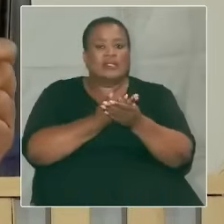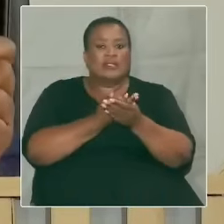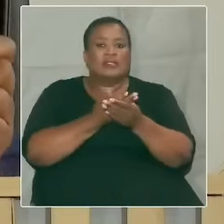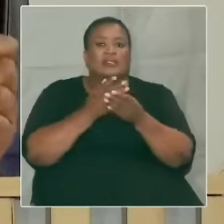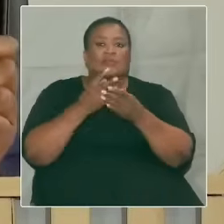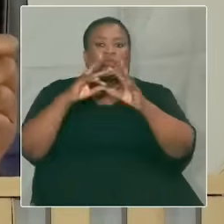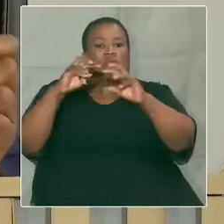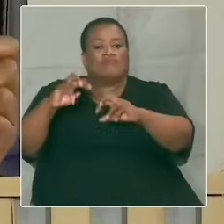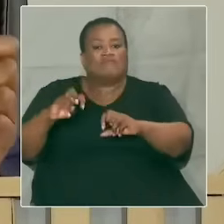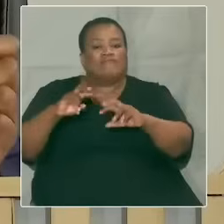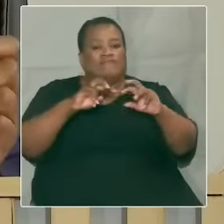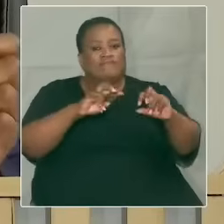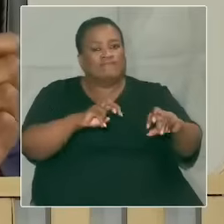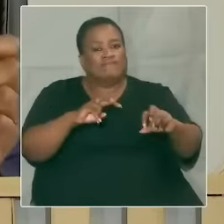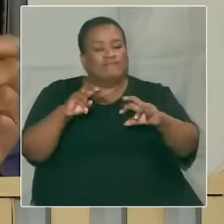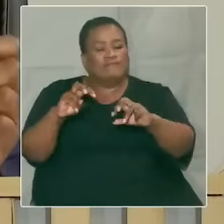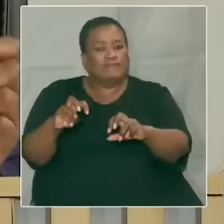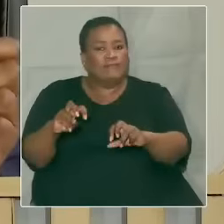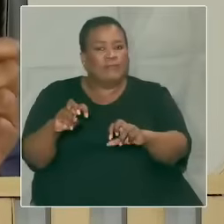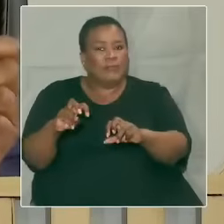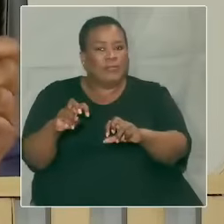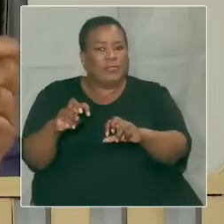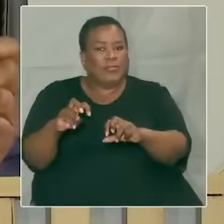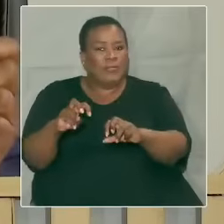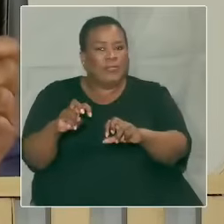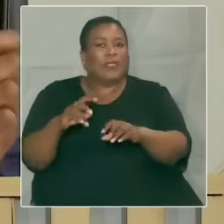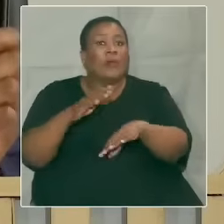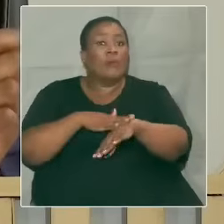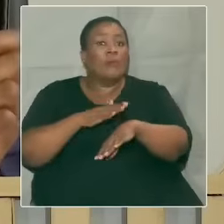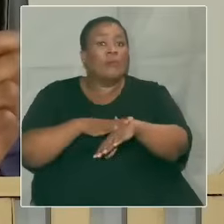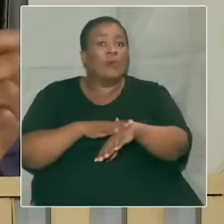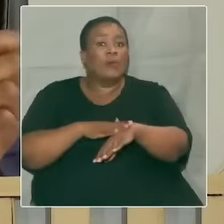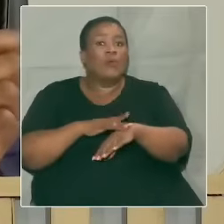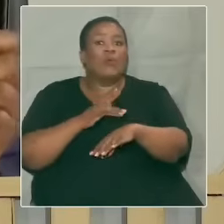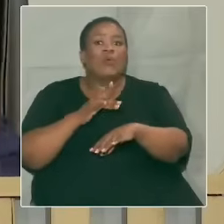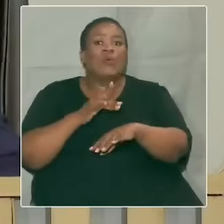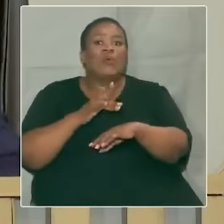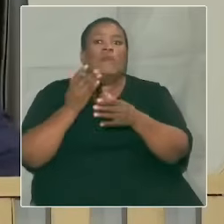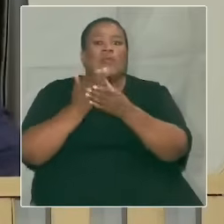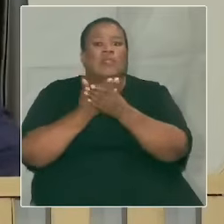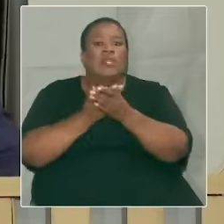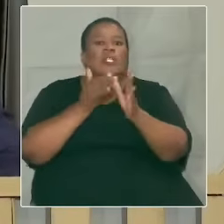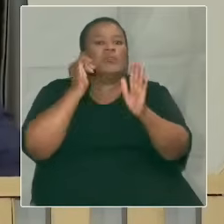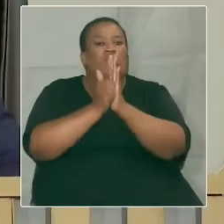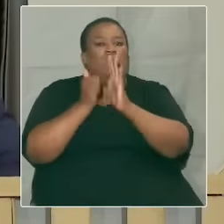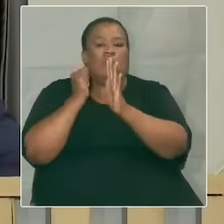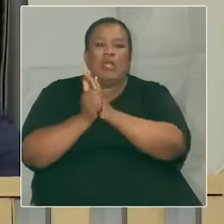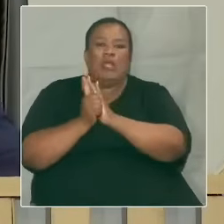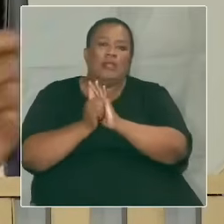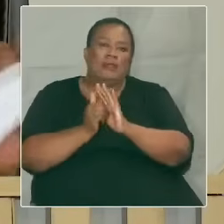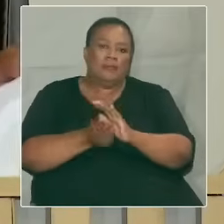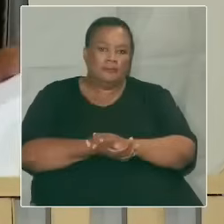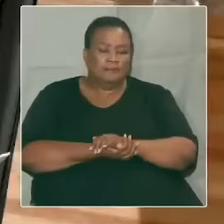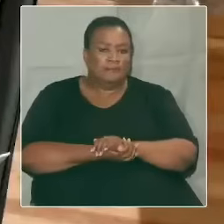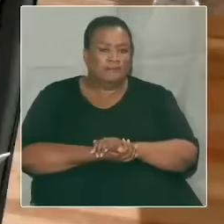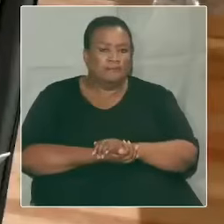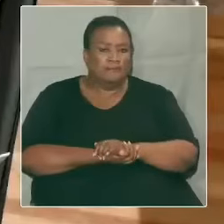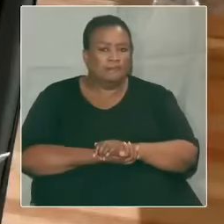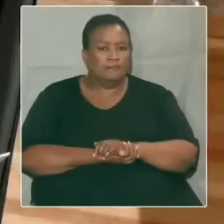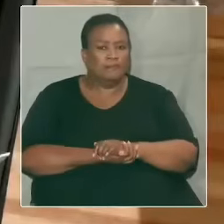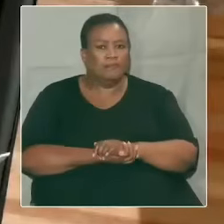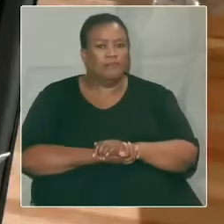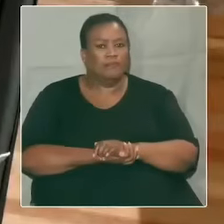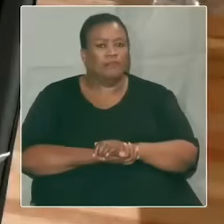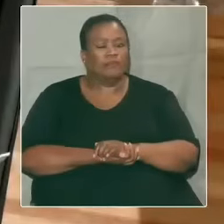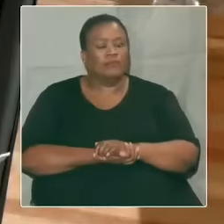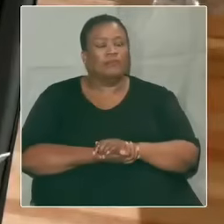Hare, mainly murder cases and fraud. And again, there you reiterate,